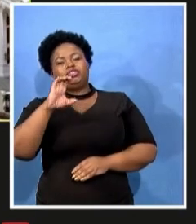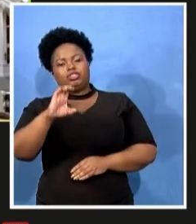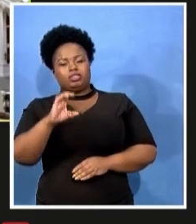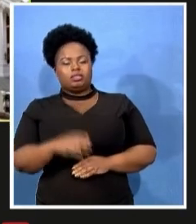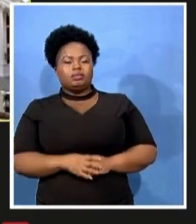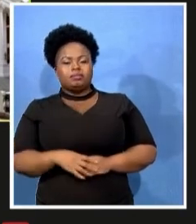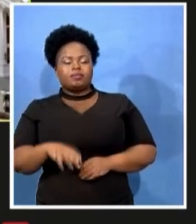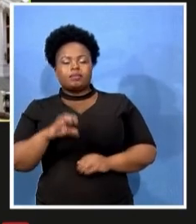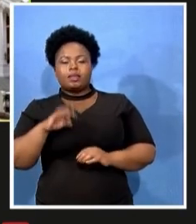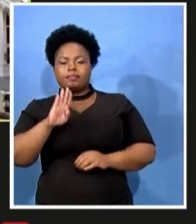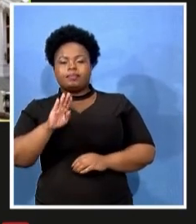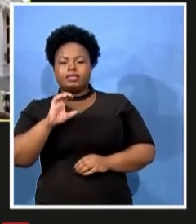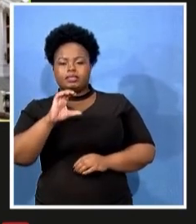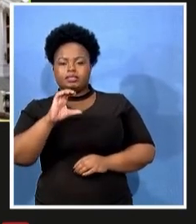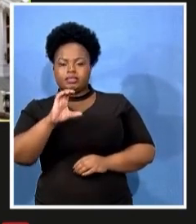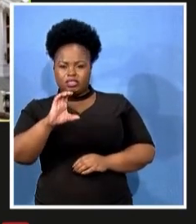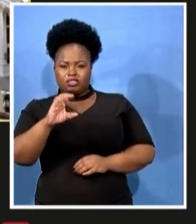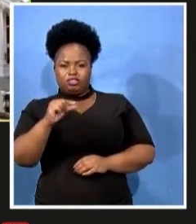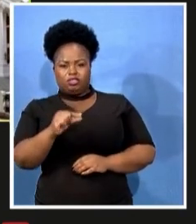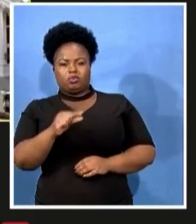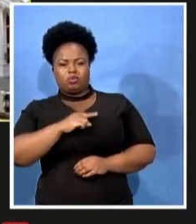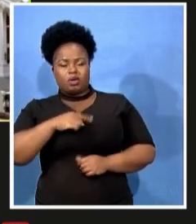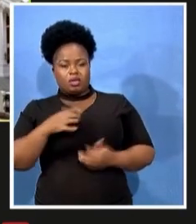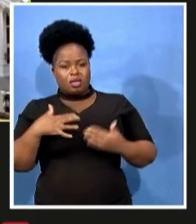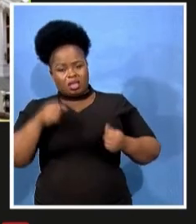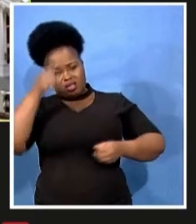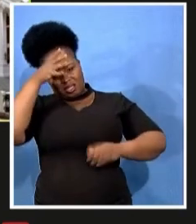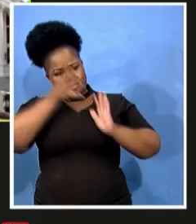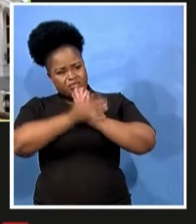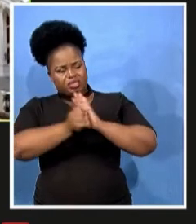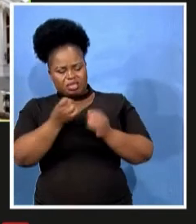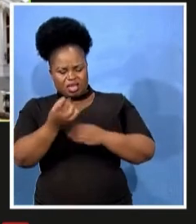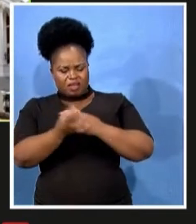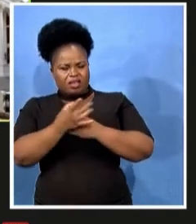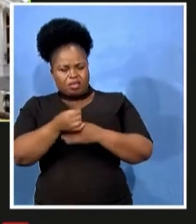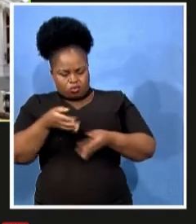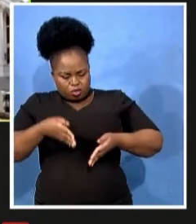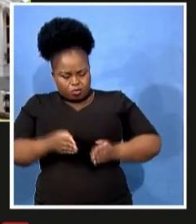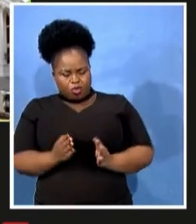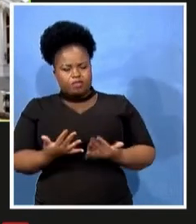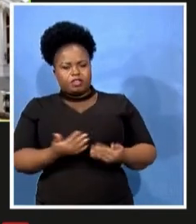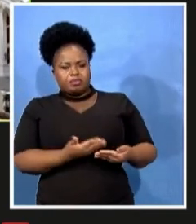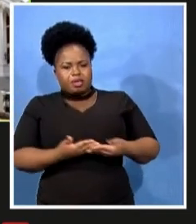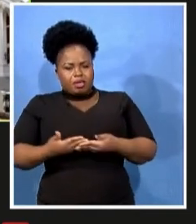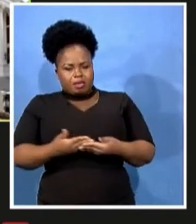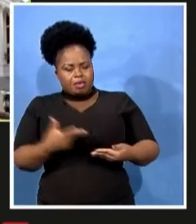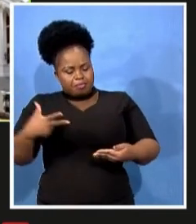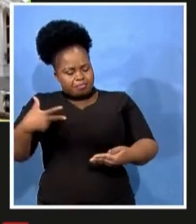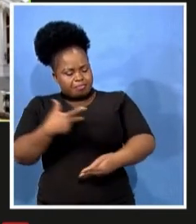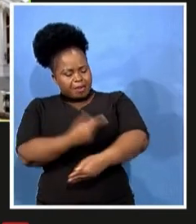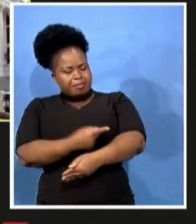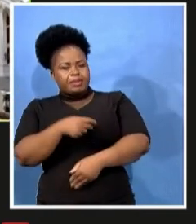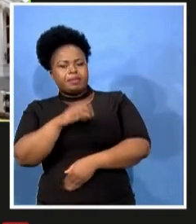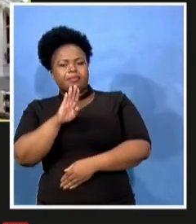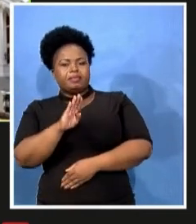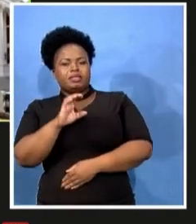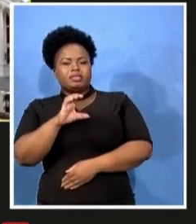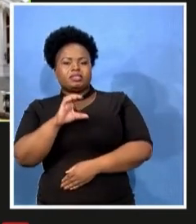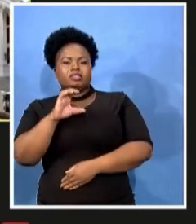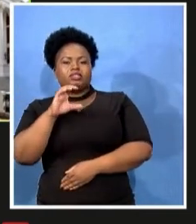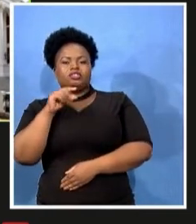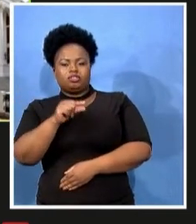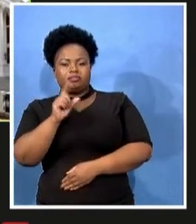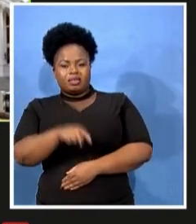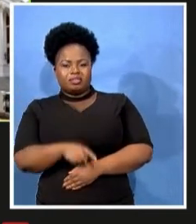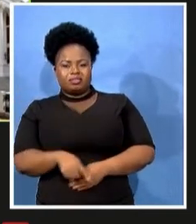health experts have advised us in that way. So now, this is just another vaccine for a specific